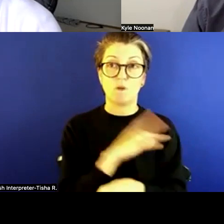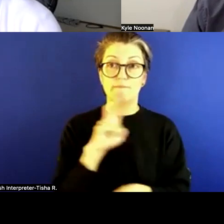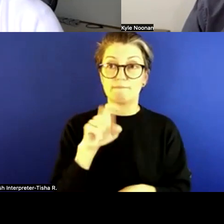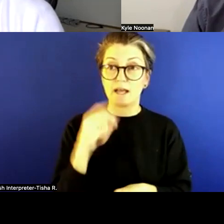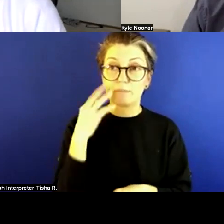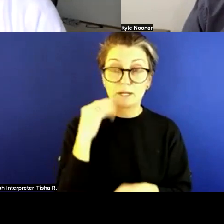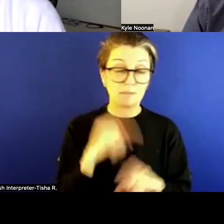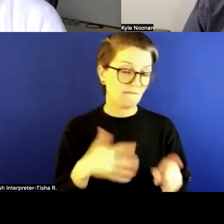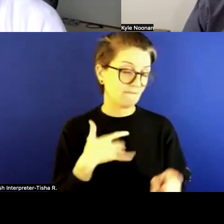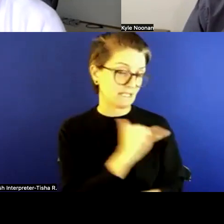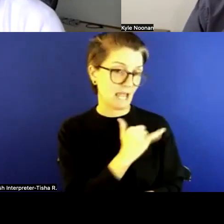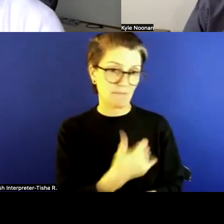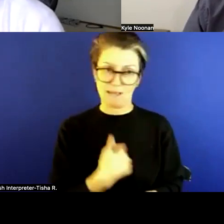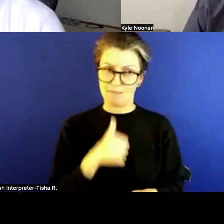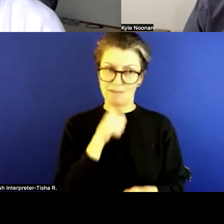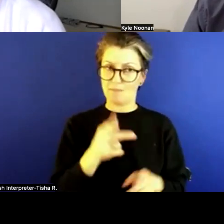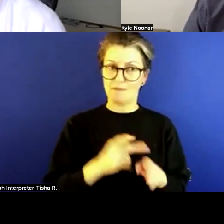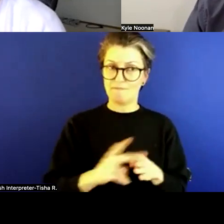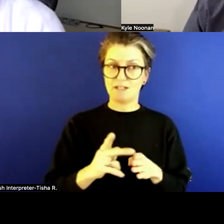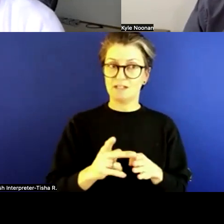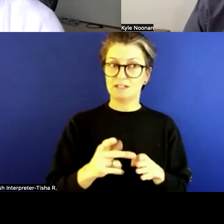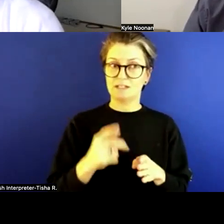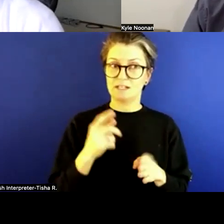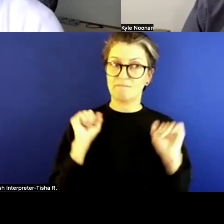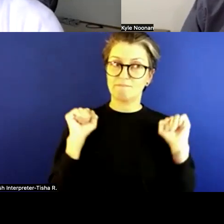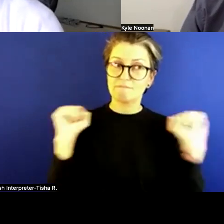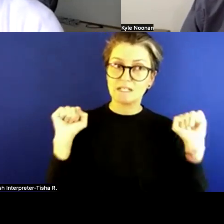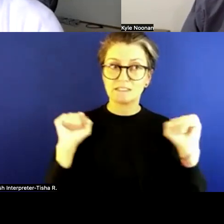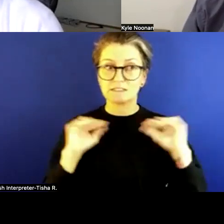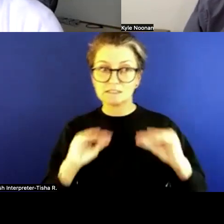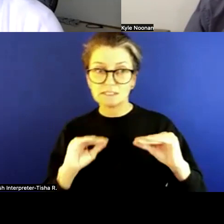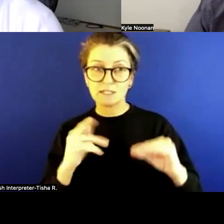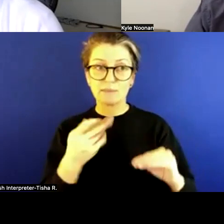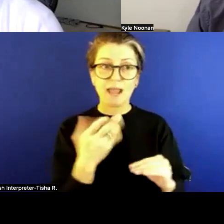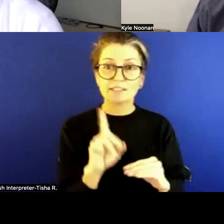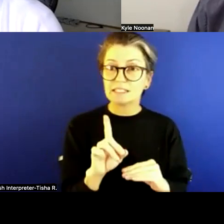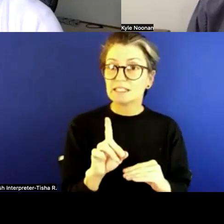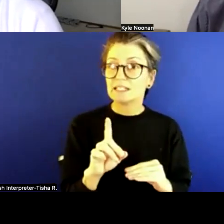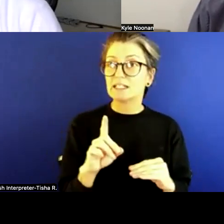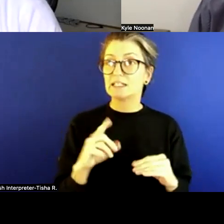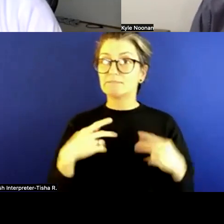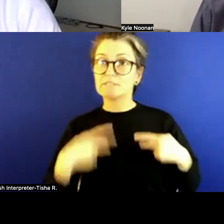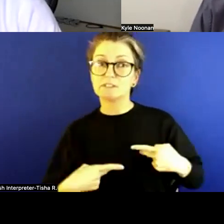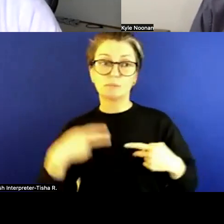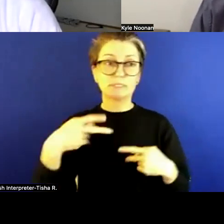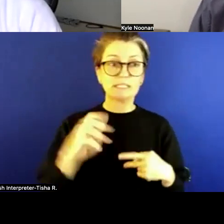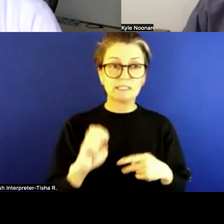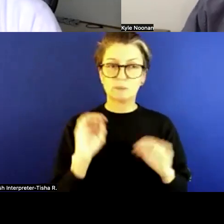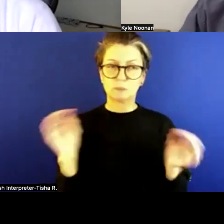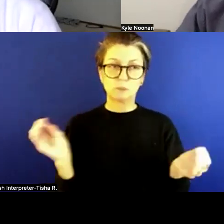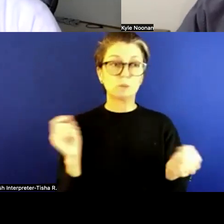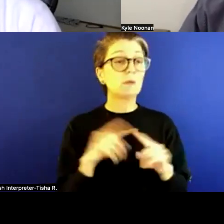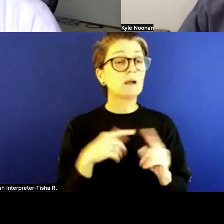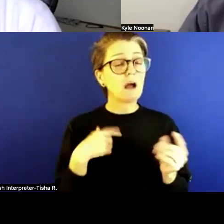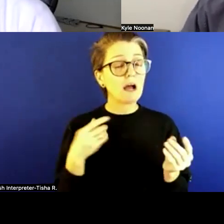I'm no fitness professional, I would say. Like I don't have a PhD in some type of physiology. I've just spent time